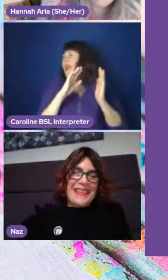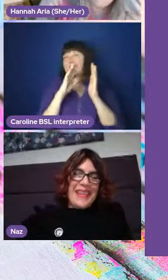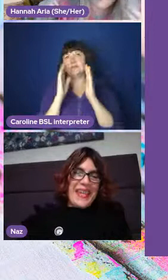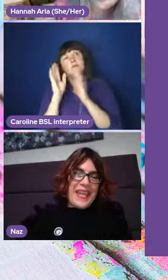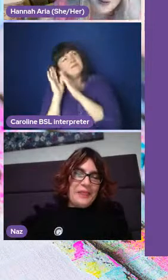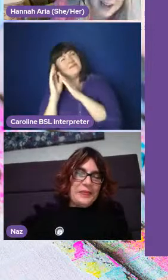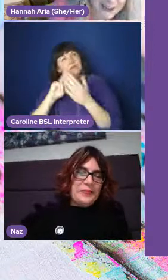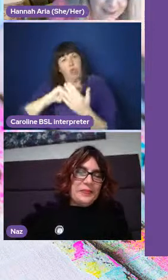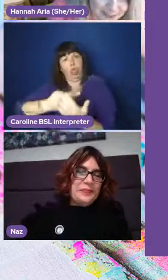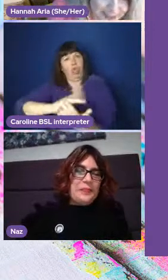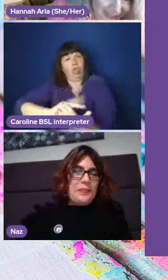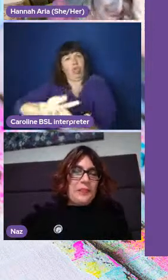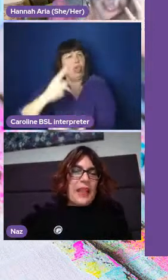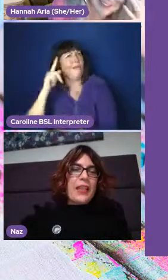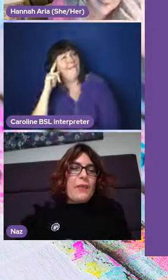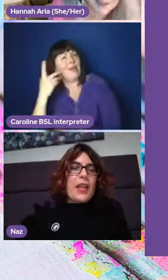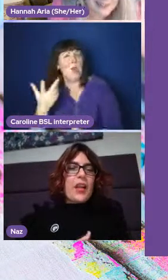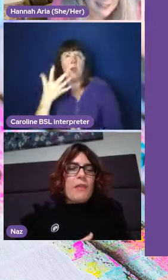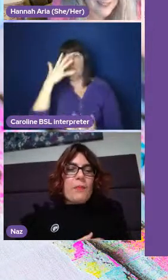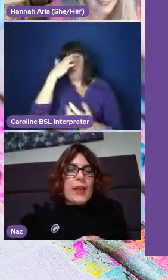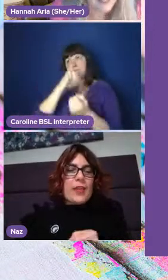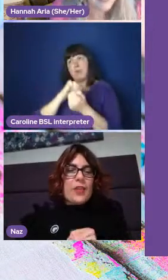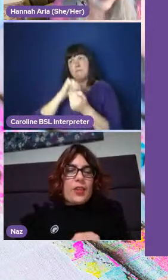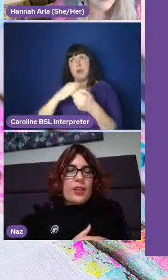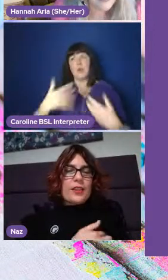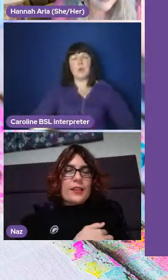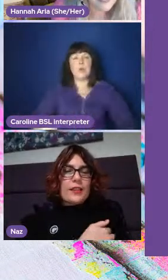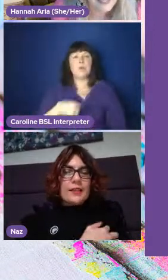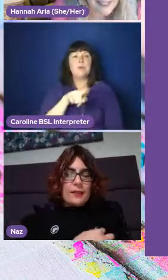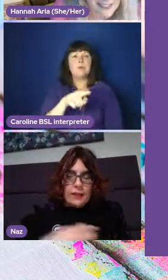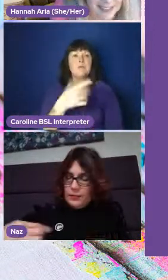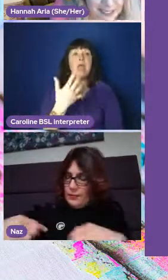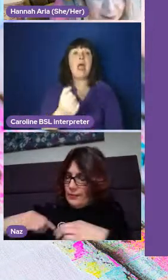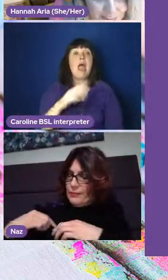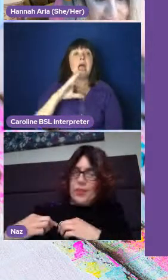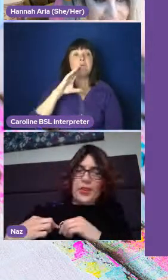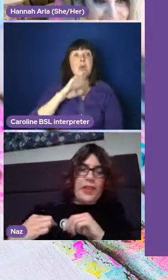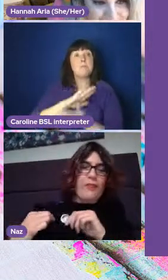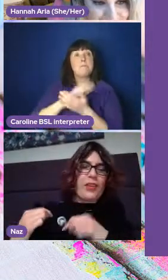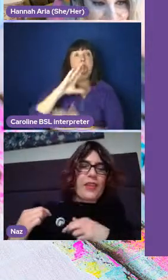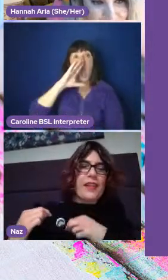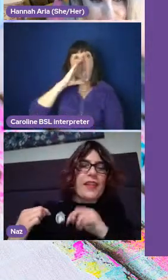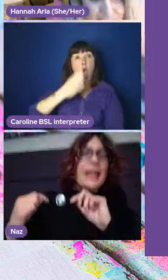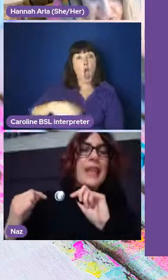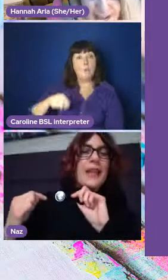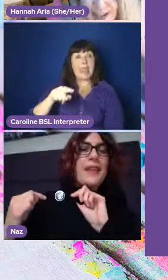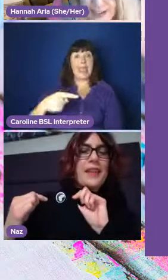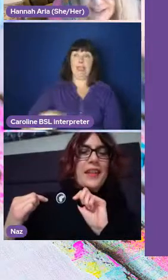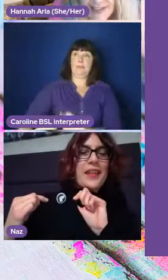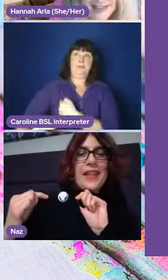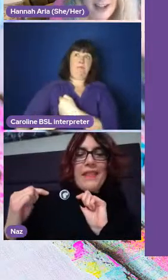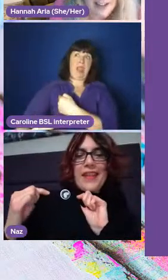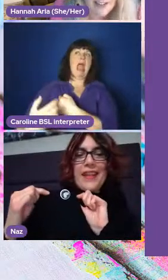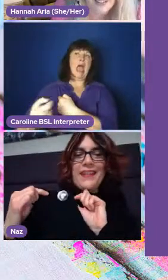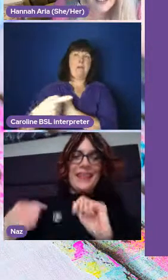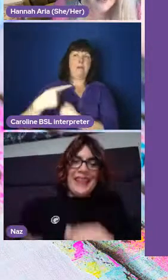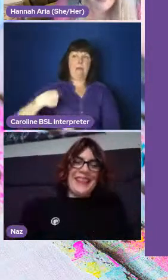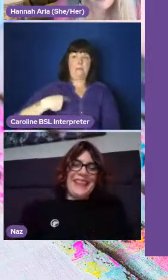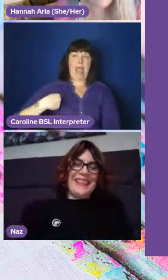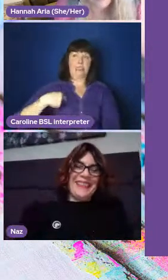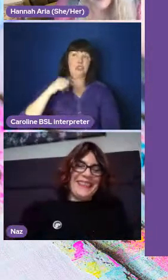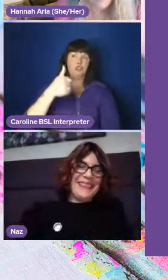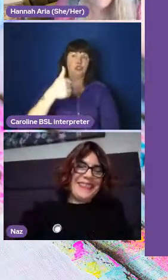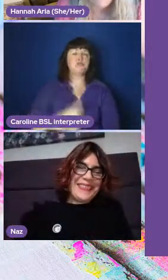I remember it well. And we've got my herby badge, look. Oh, other side. Brilliant.